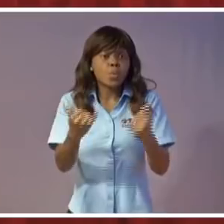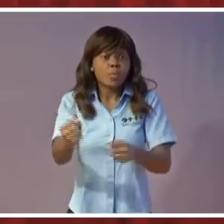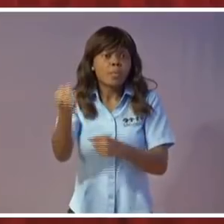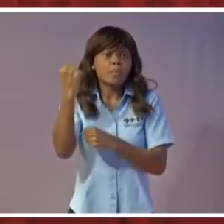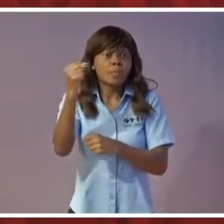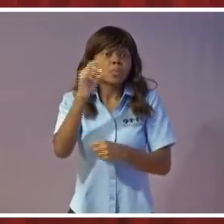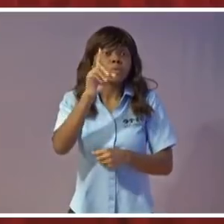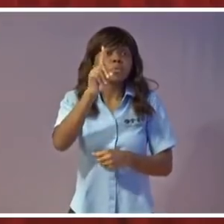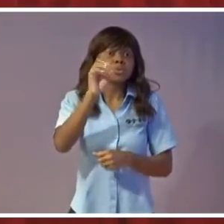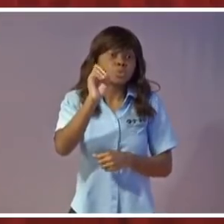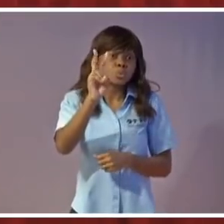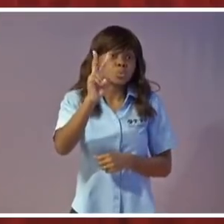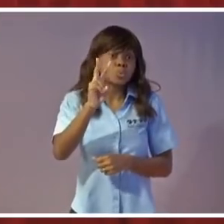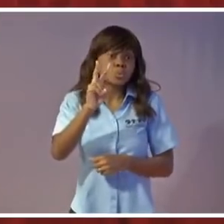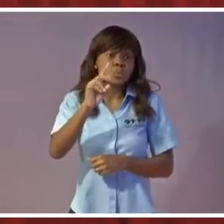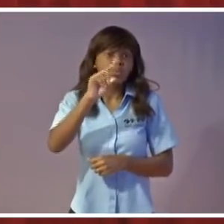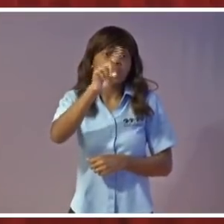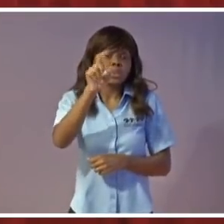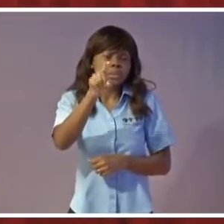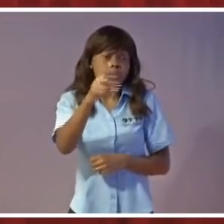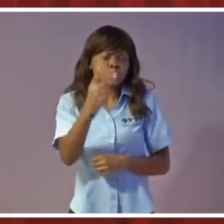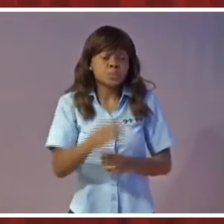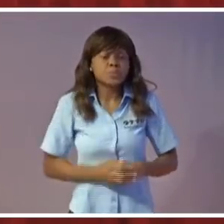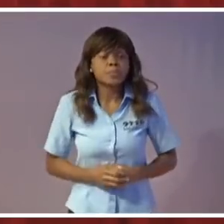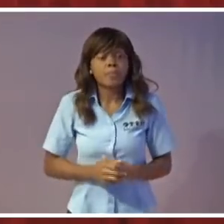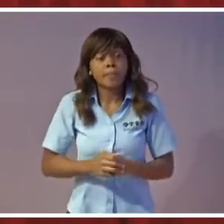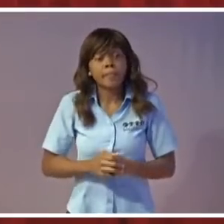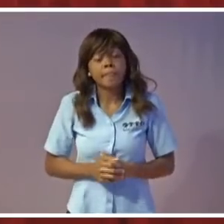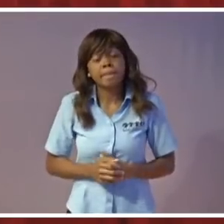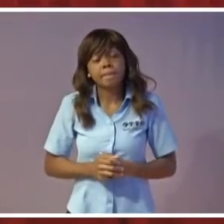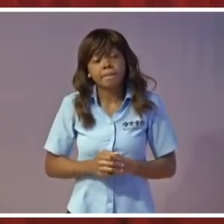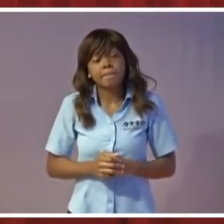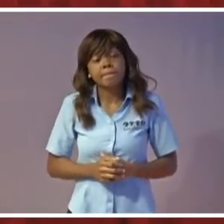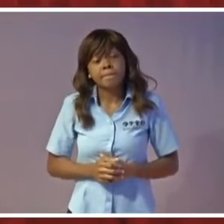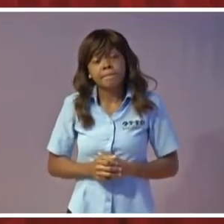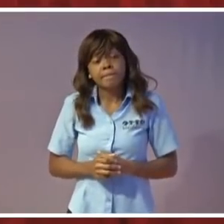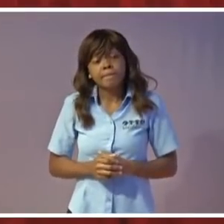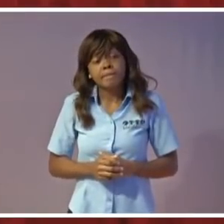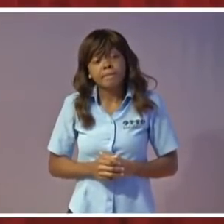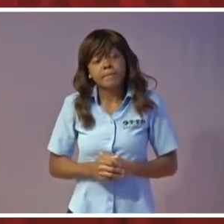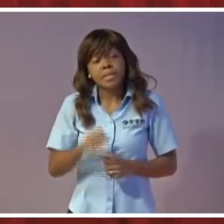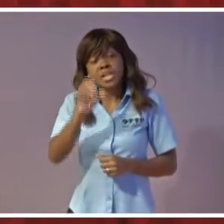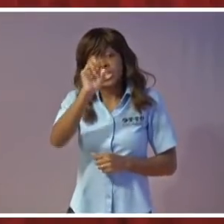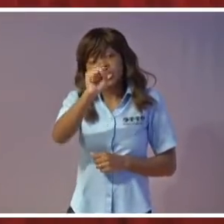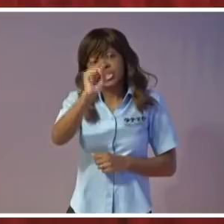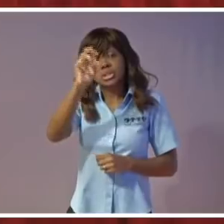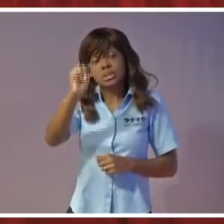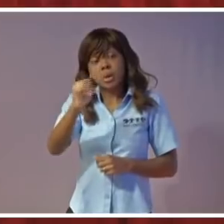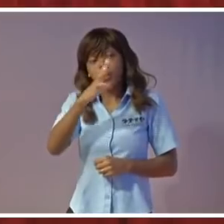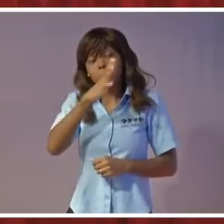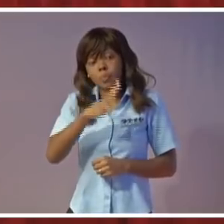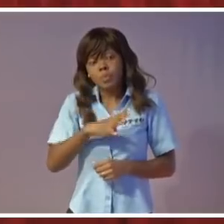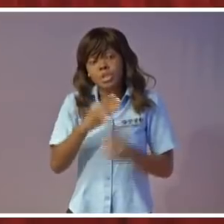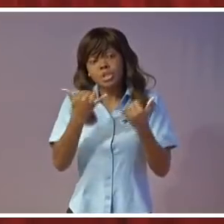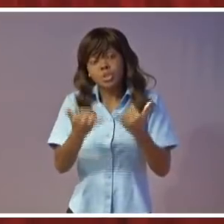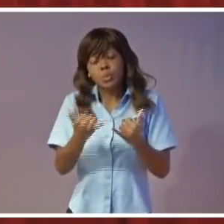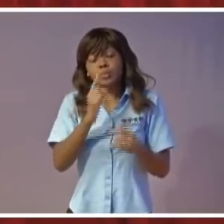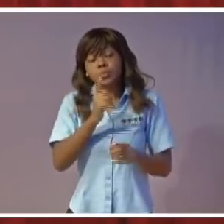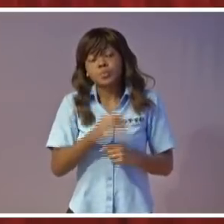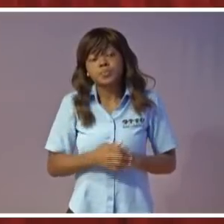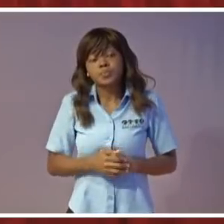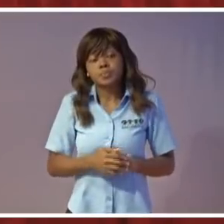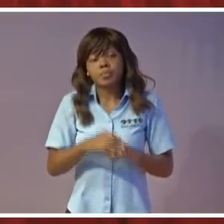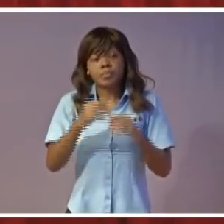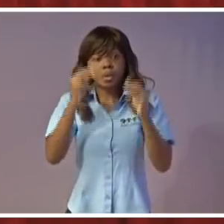Good morning, Sparkle McIntosh, Power 102. Both of my questions are for Minister Dayal Singh. Minister, what is the status of